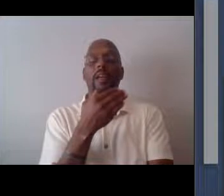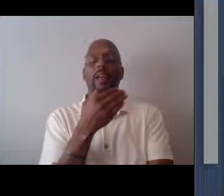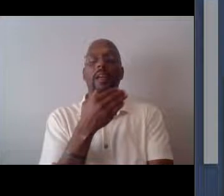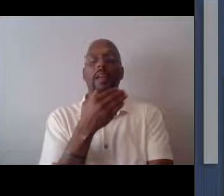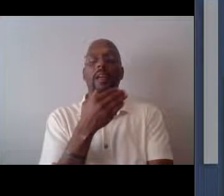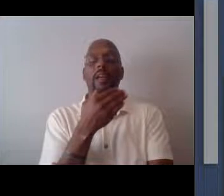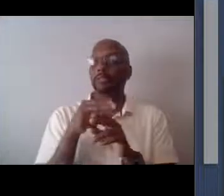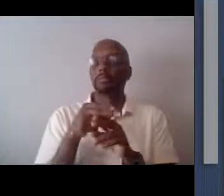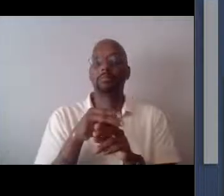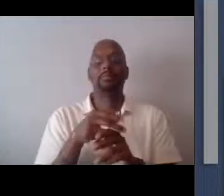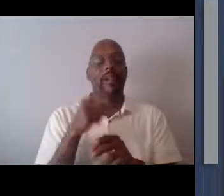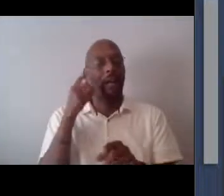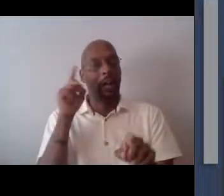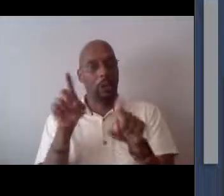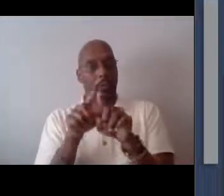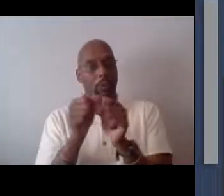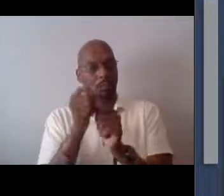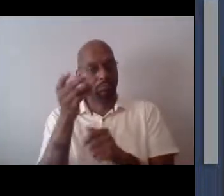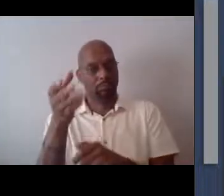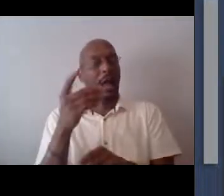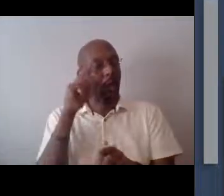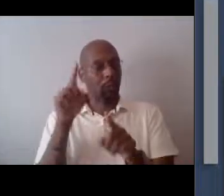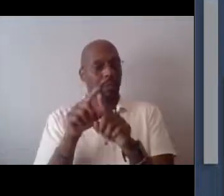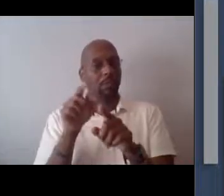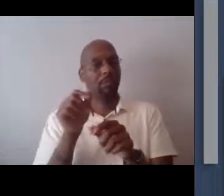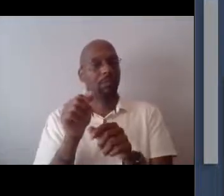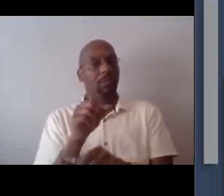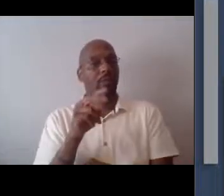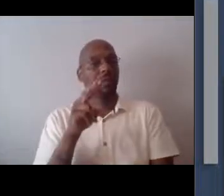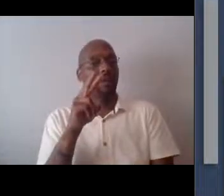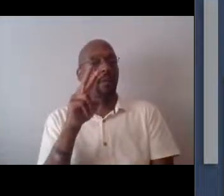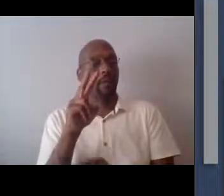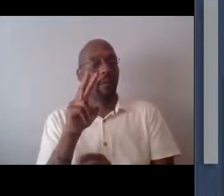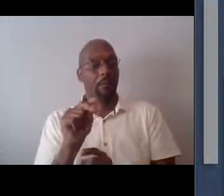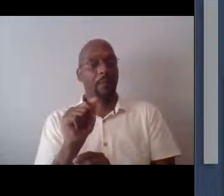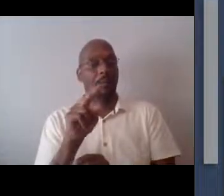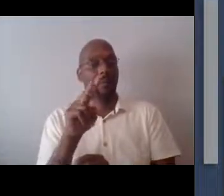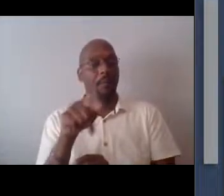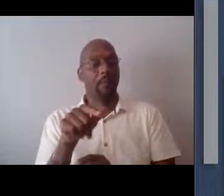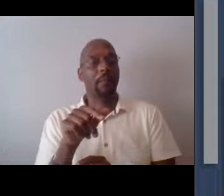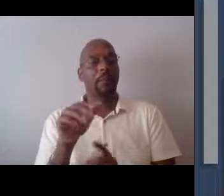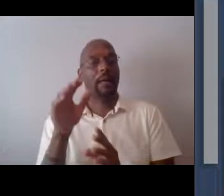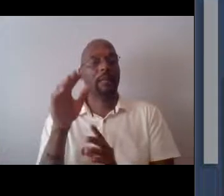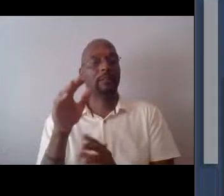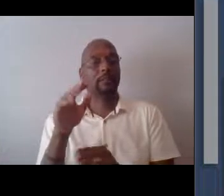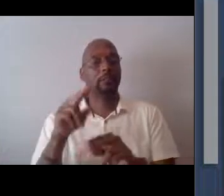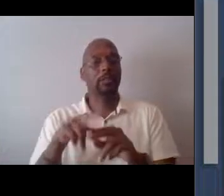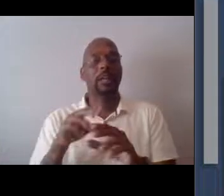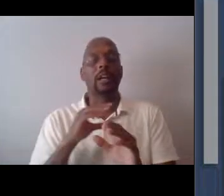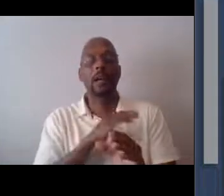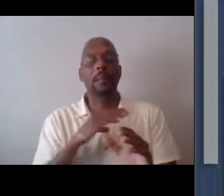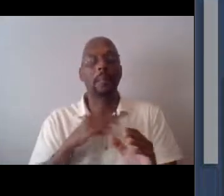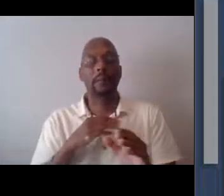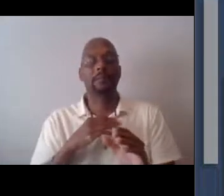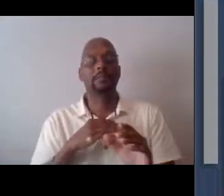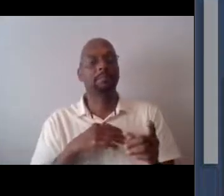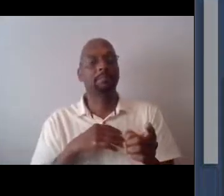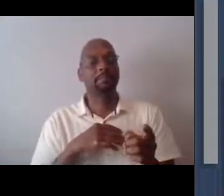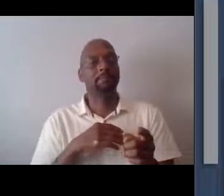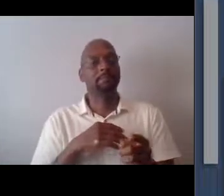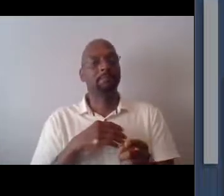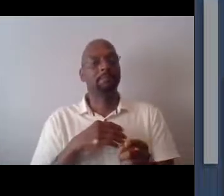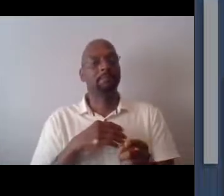comments. I concur with Vice Chair Commissioner as well, Gardino. The one thing